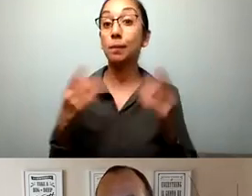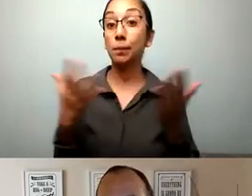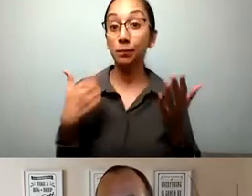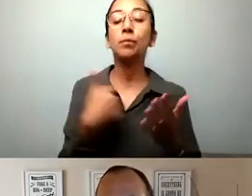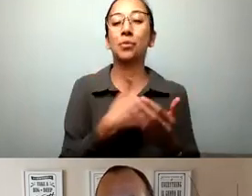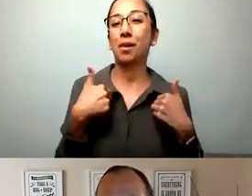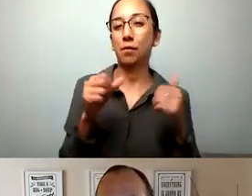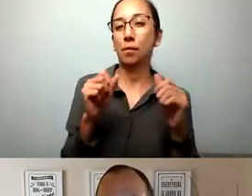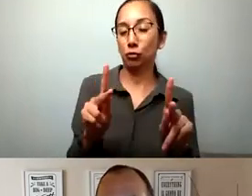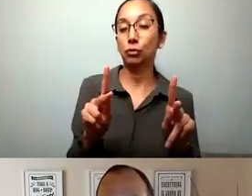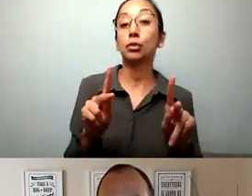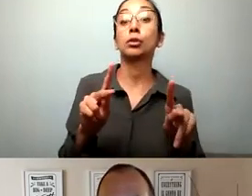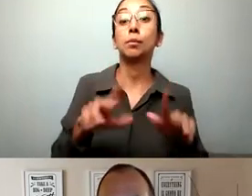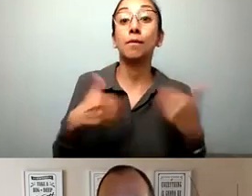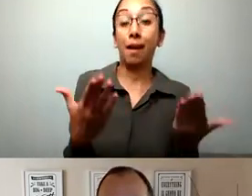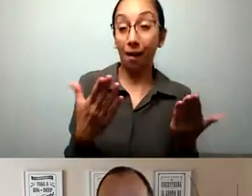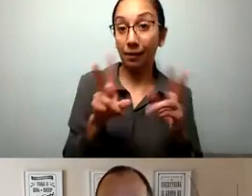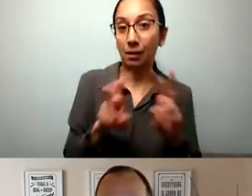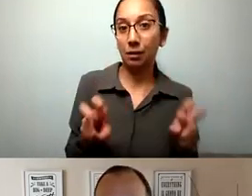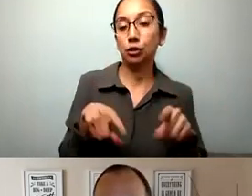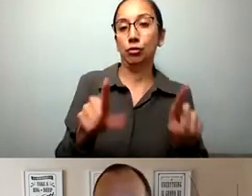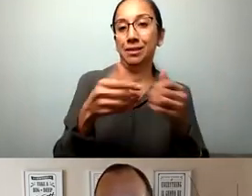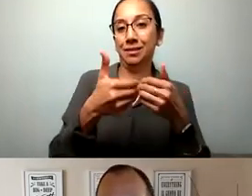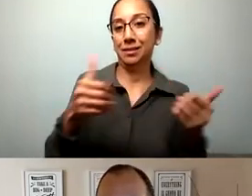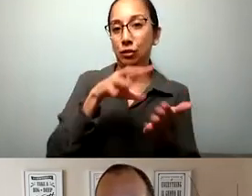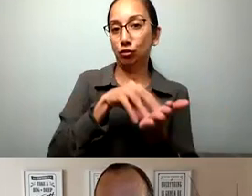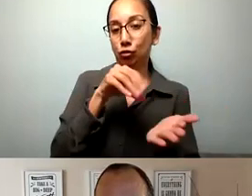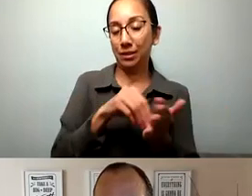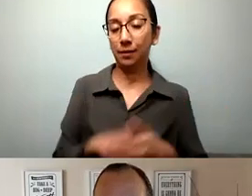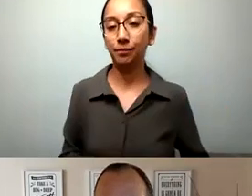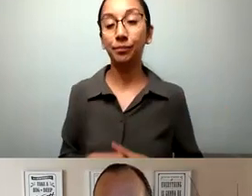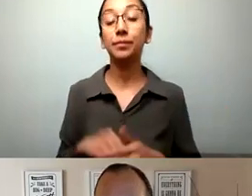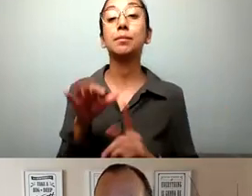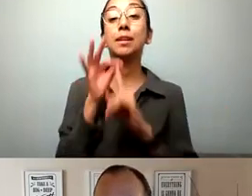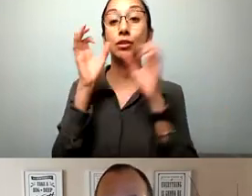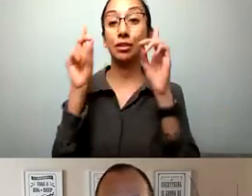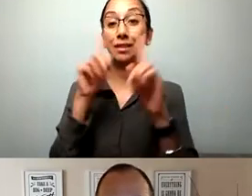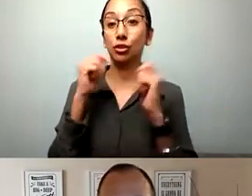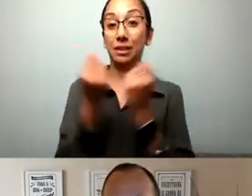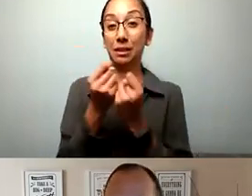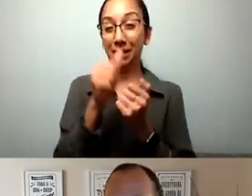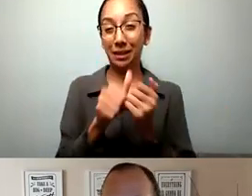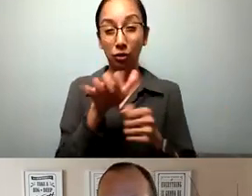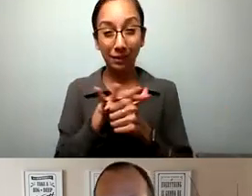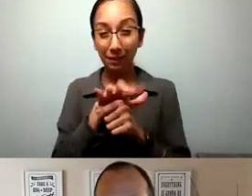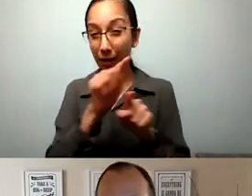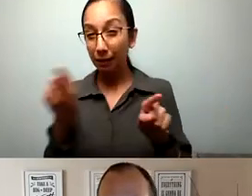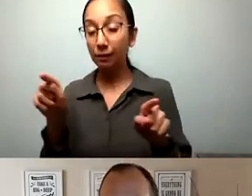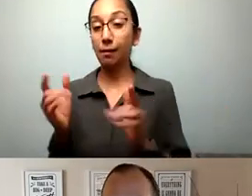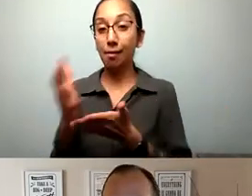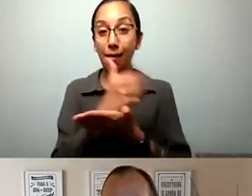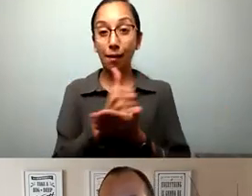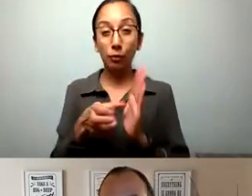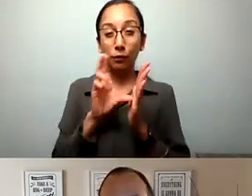opportunity to do assessments during distance learning. So the special education teams at each of the sites collect, review, and consider all relevant